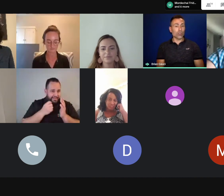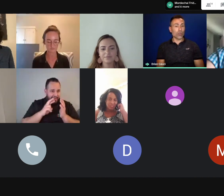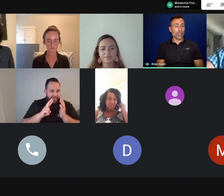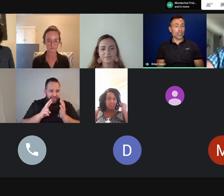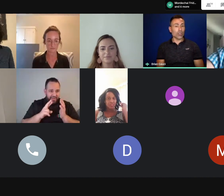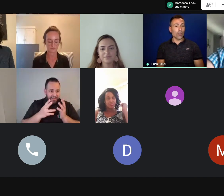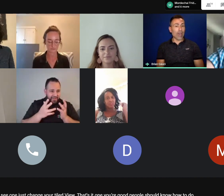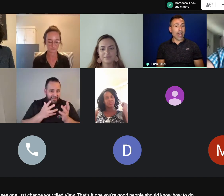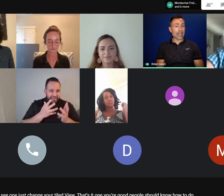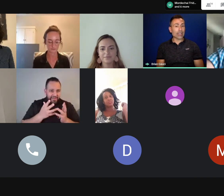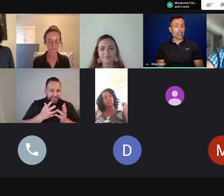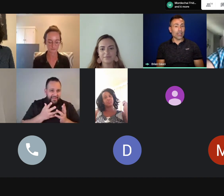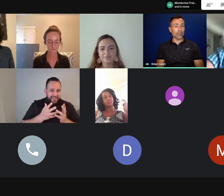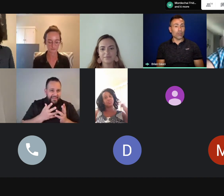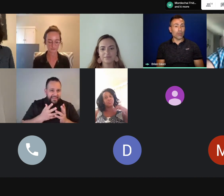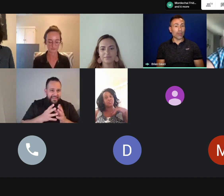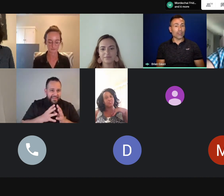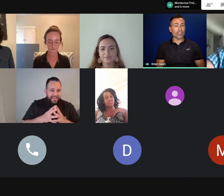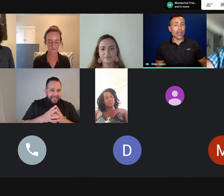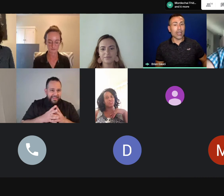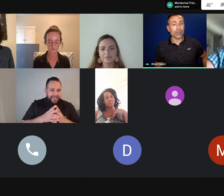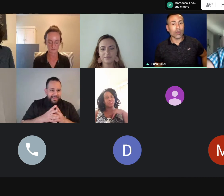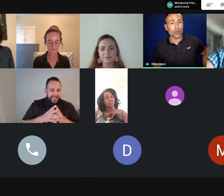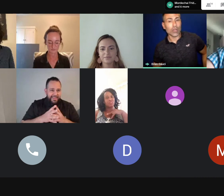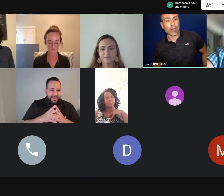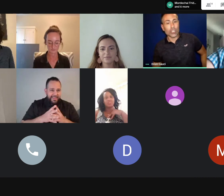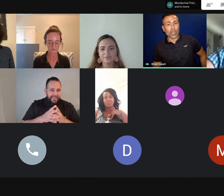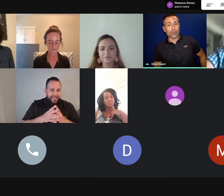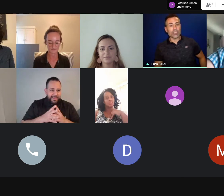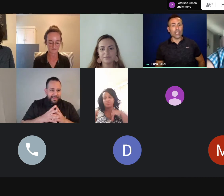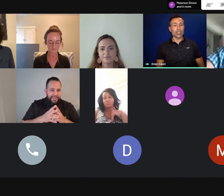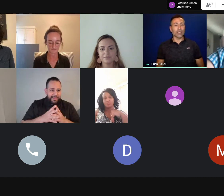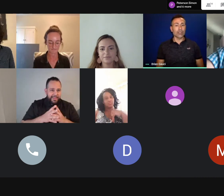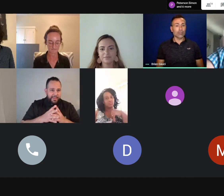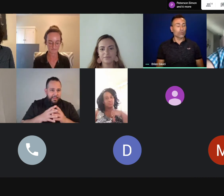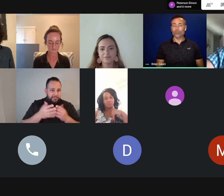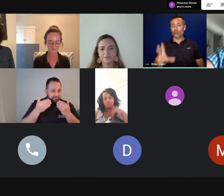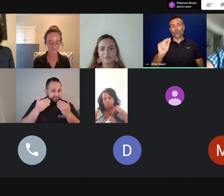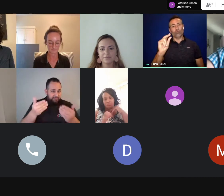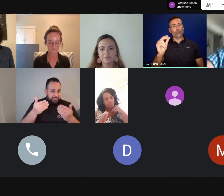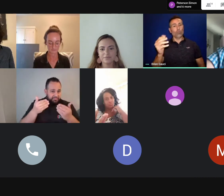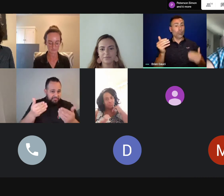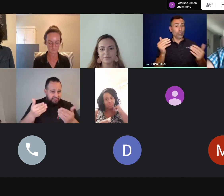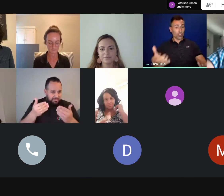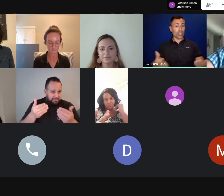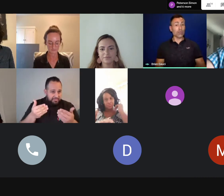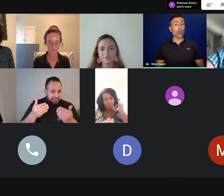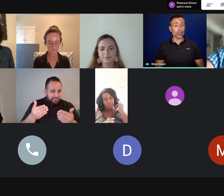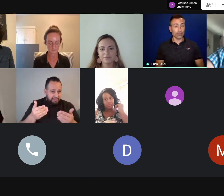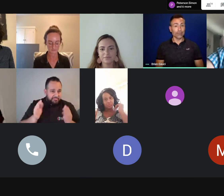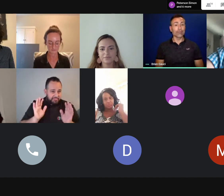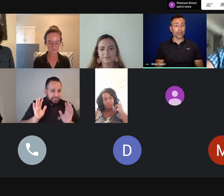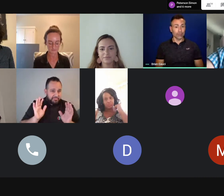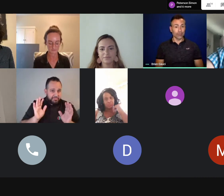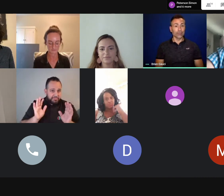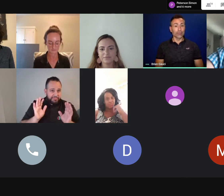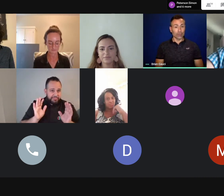Okay, so do I need to go back and repeat what I've said, or No. how should I proceed? Just keep